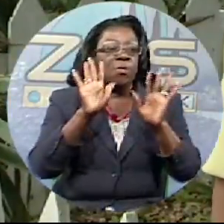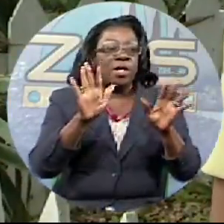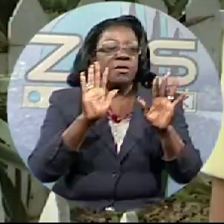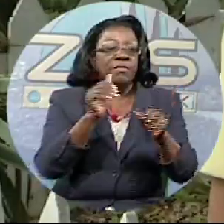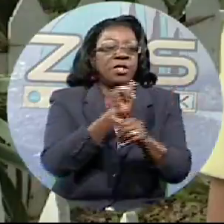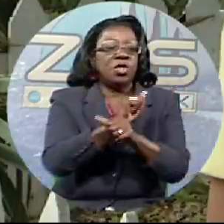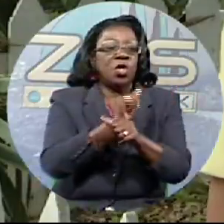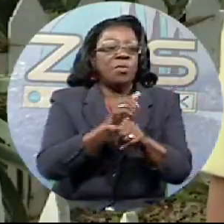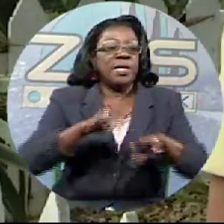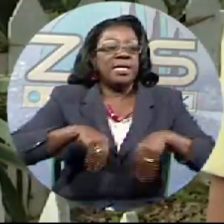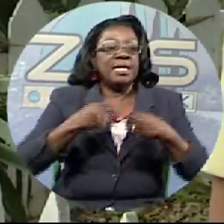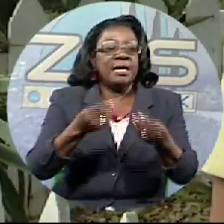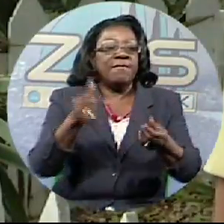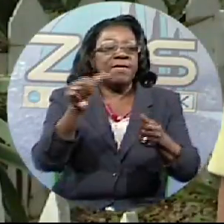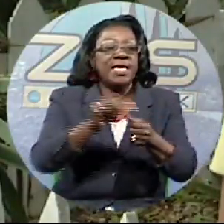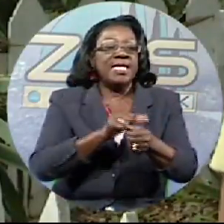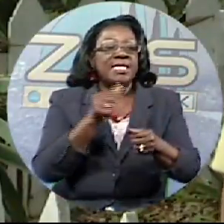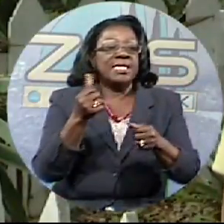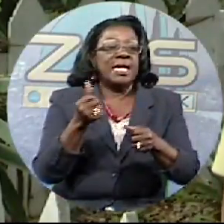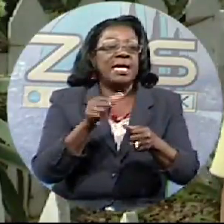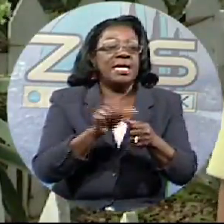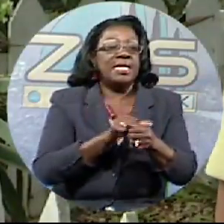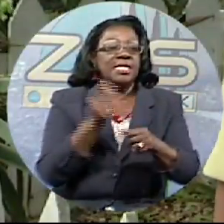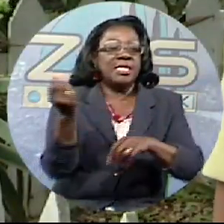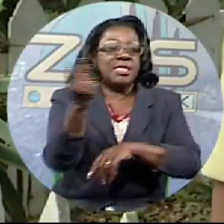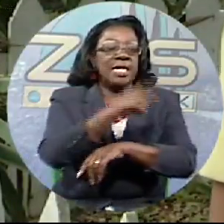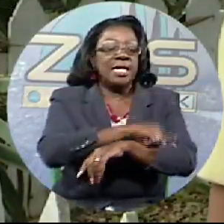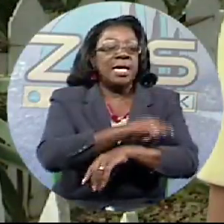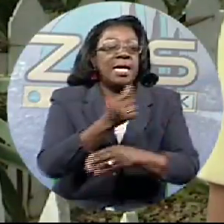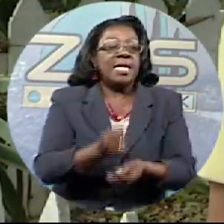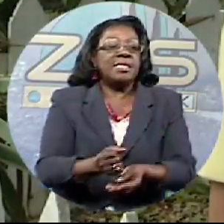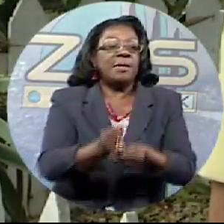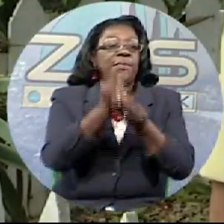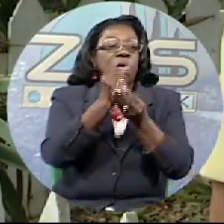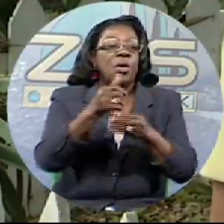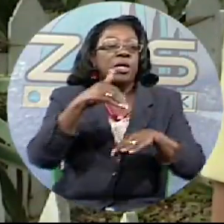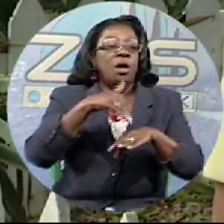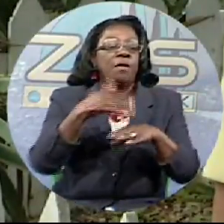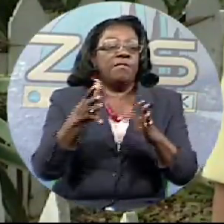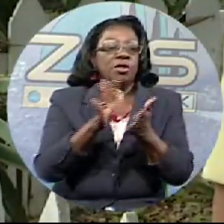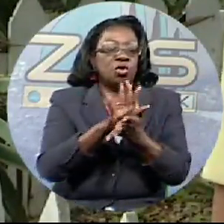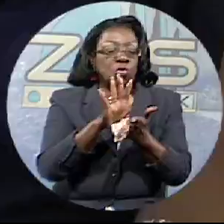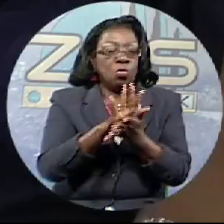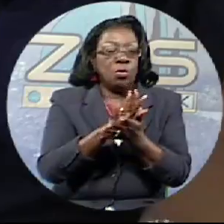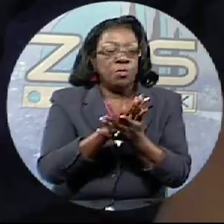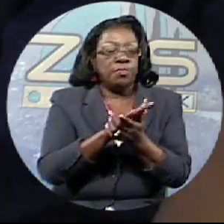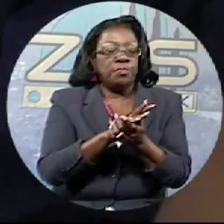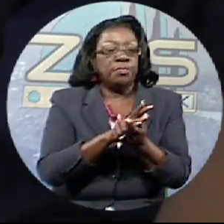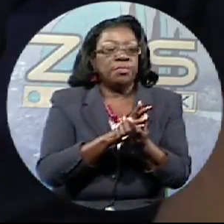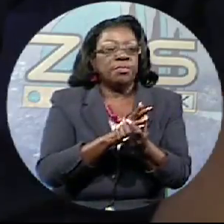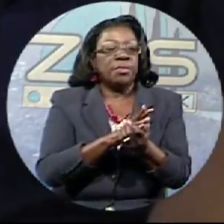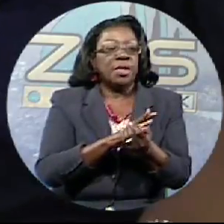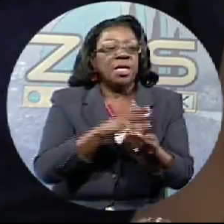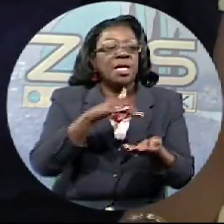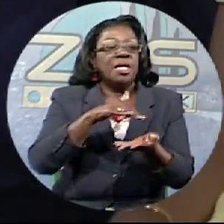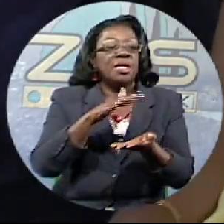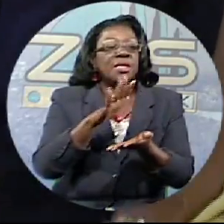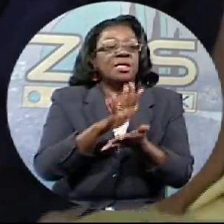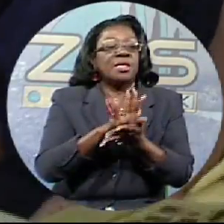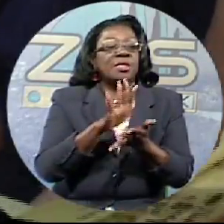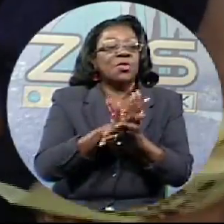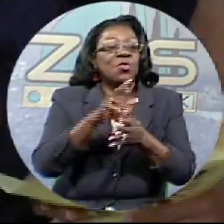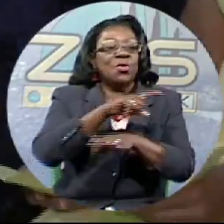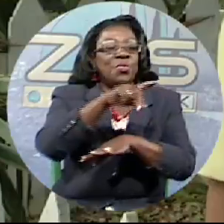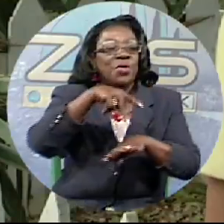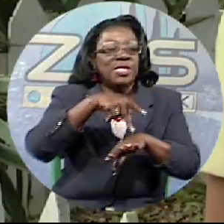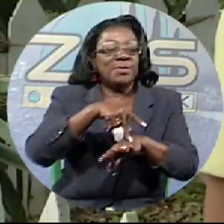that they give each and every day in support of this A-team here at D.W. Davis Junior High School. The school's principal is